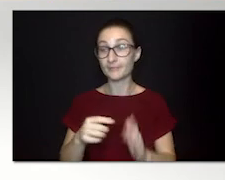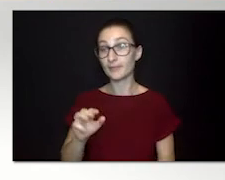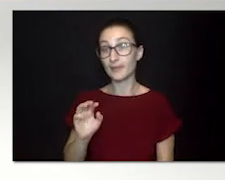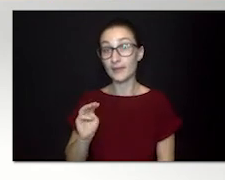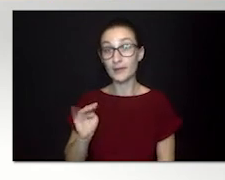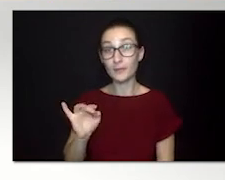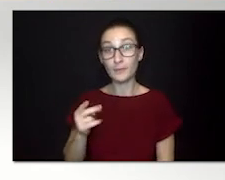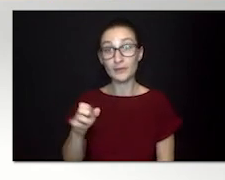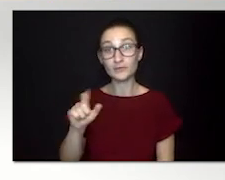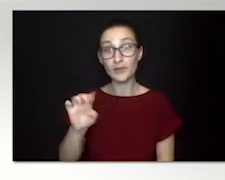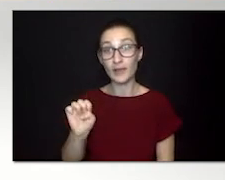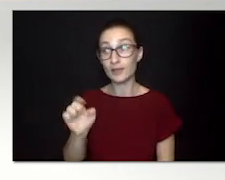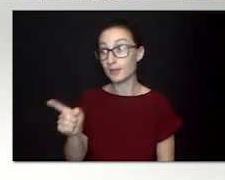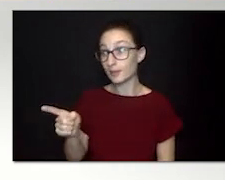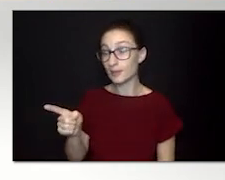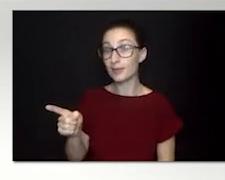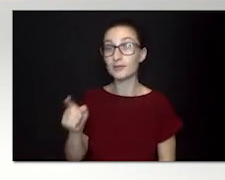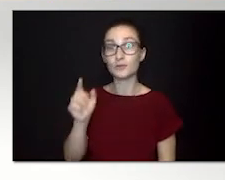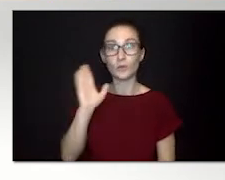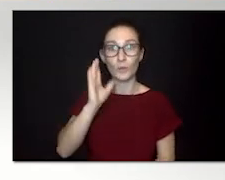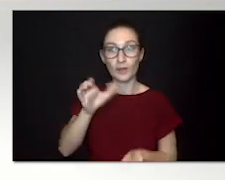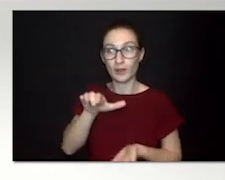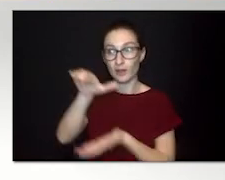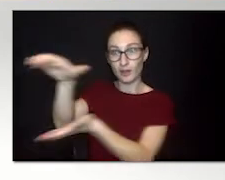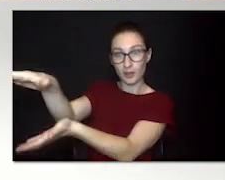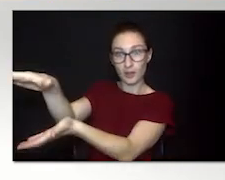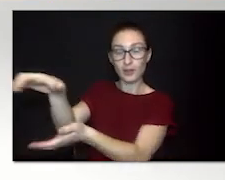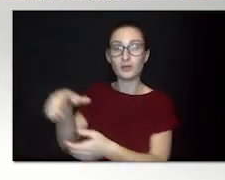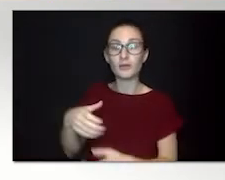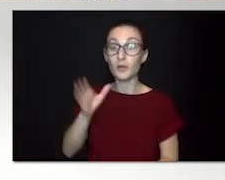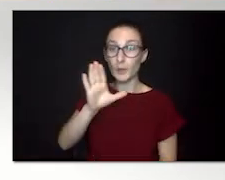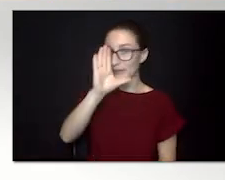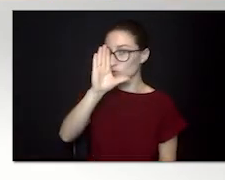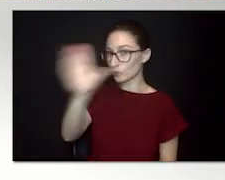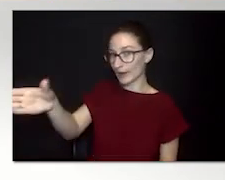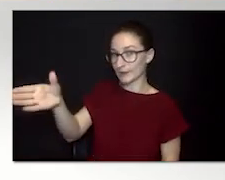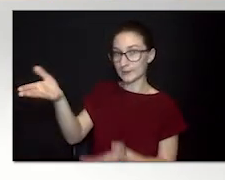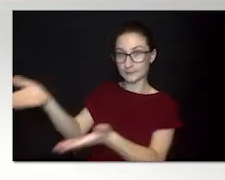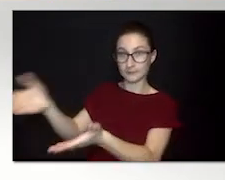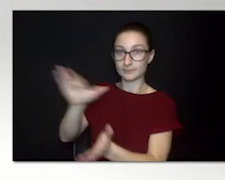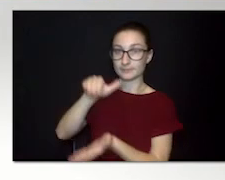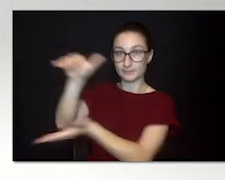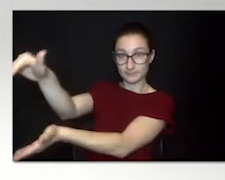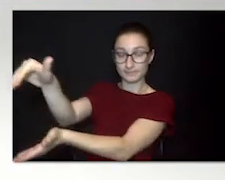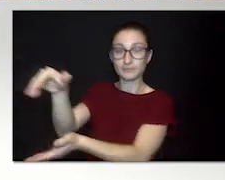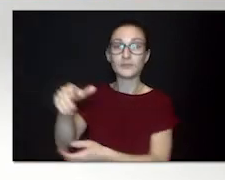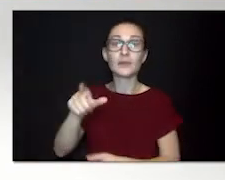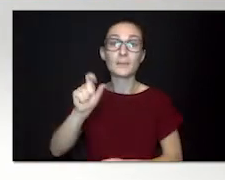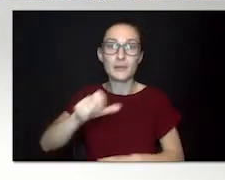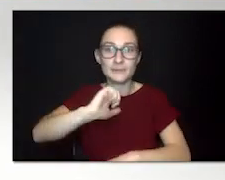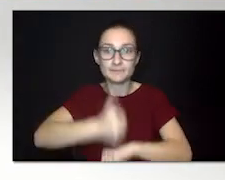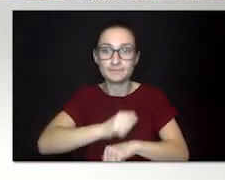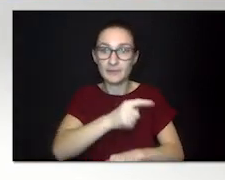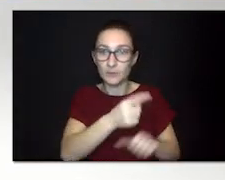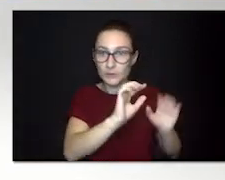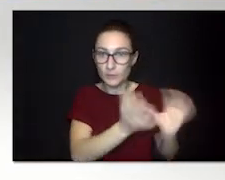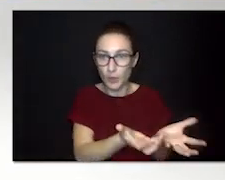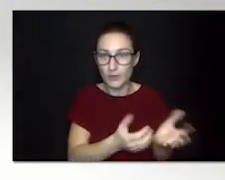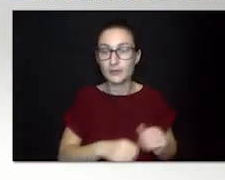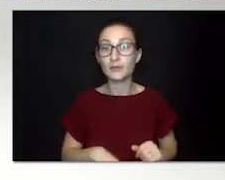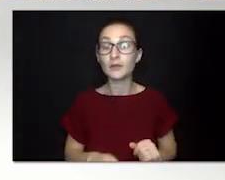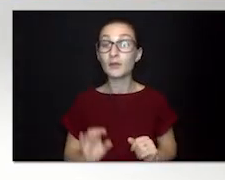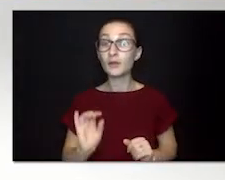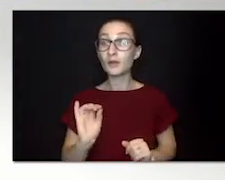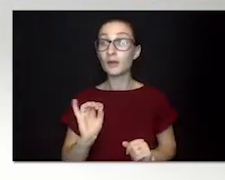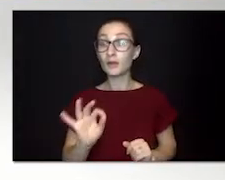Michelle is inheriting this, then it's going directly to her, and she has to set up a first-party trust. But if instead in my will I say I want it